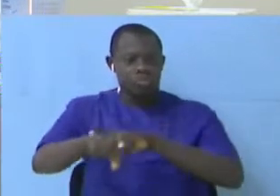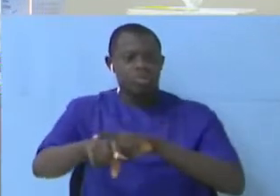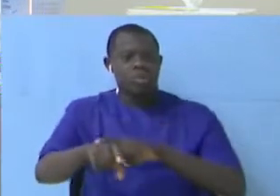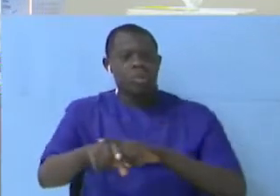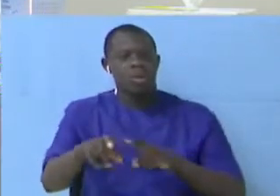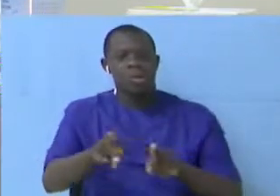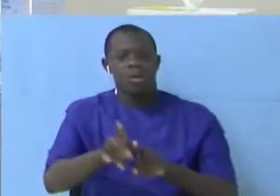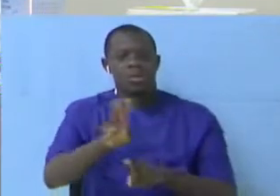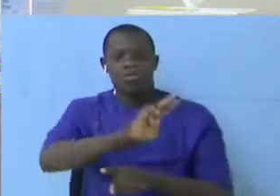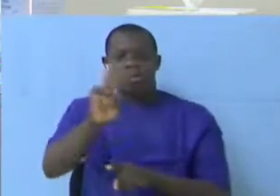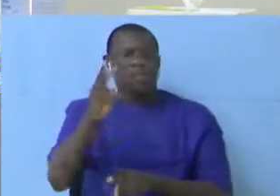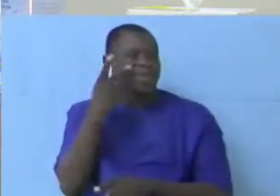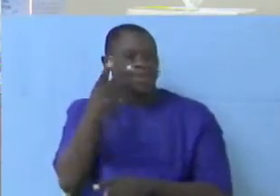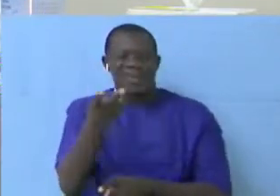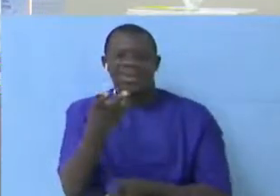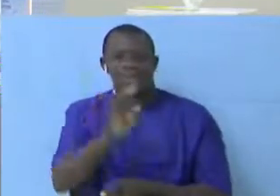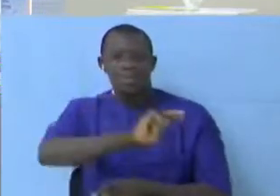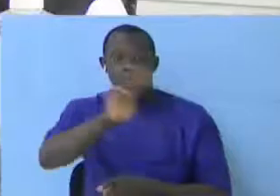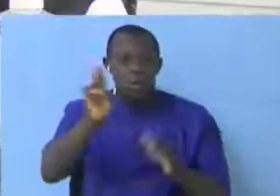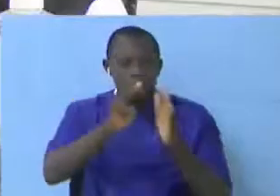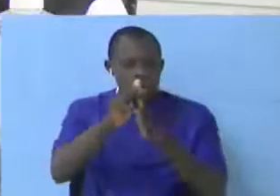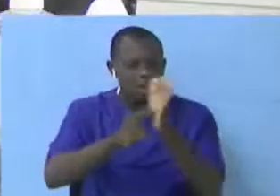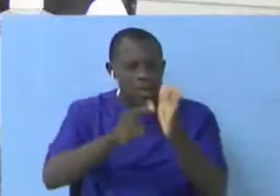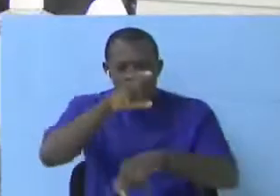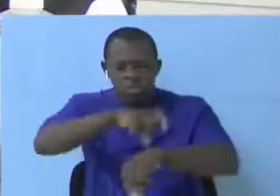I didn't see any need for a handcuff.